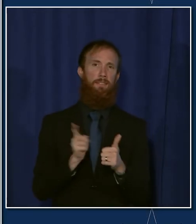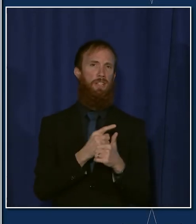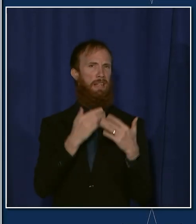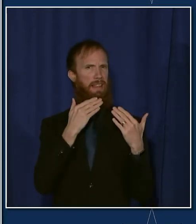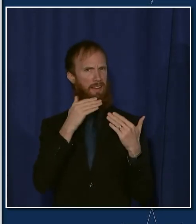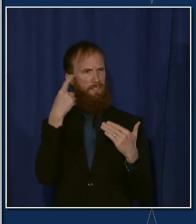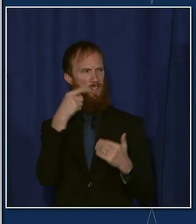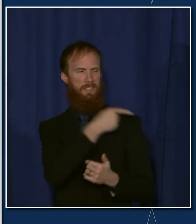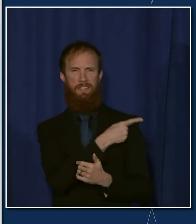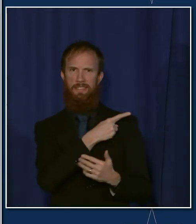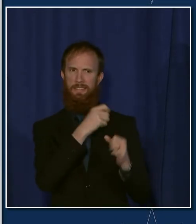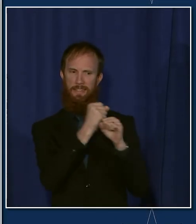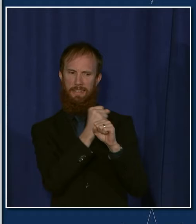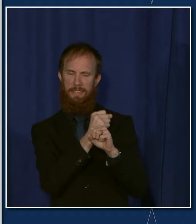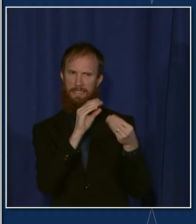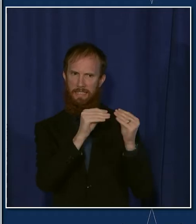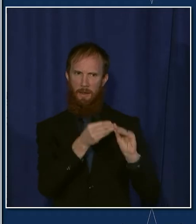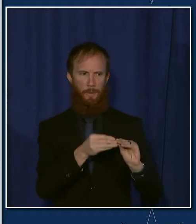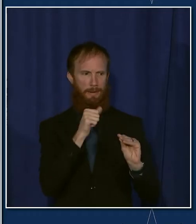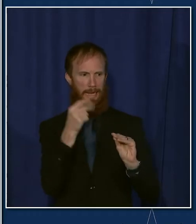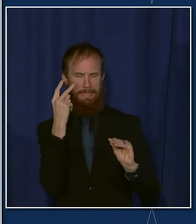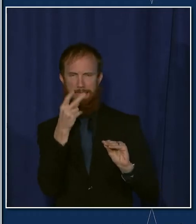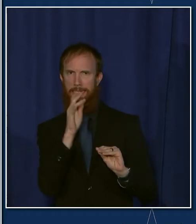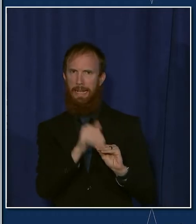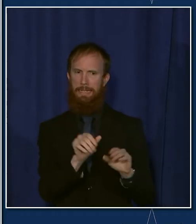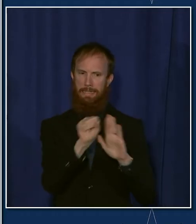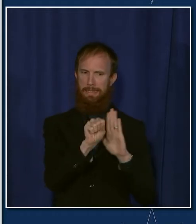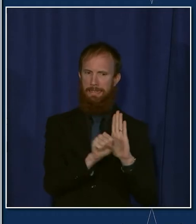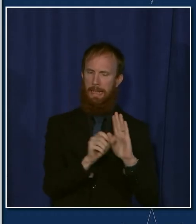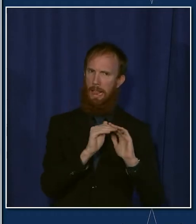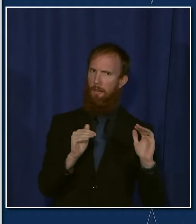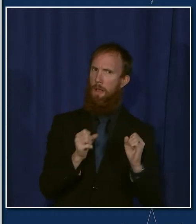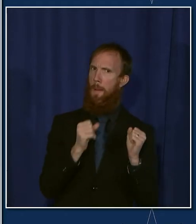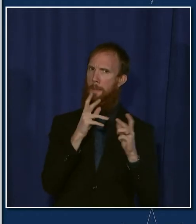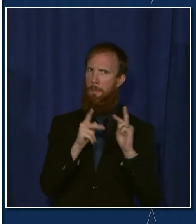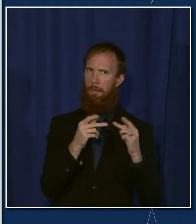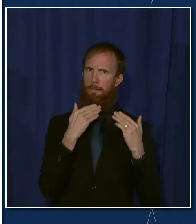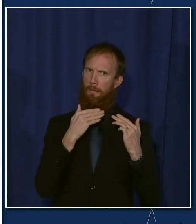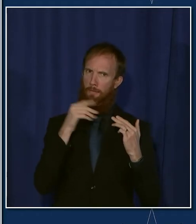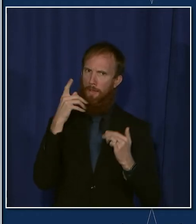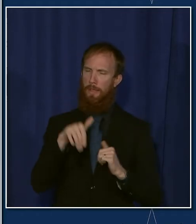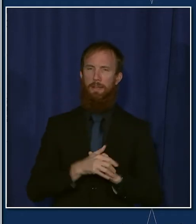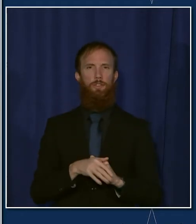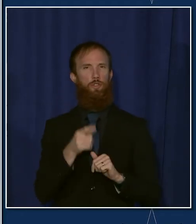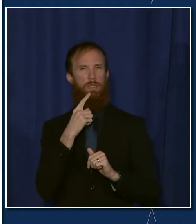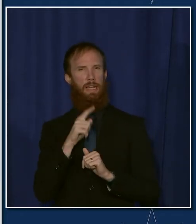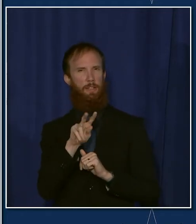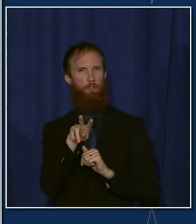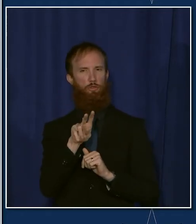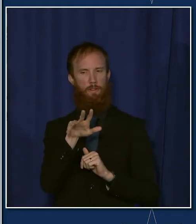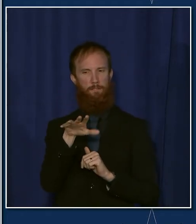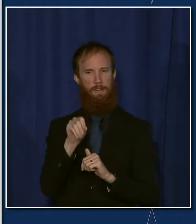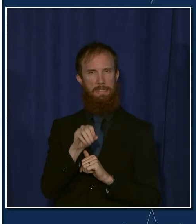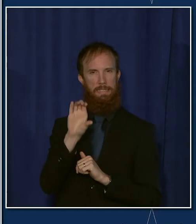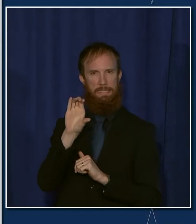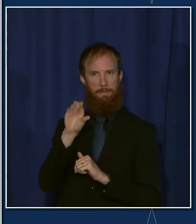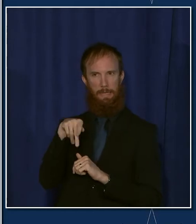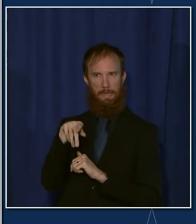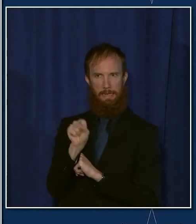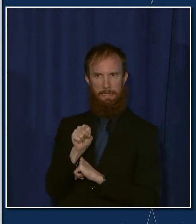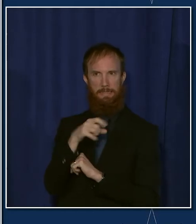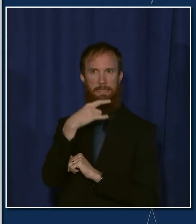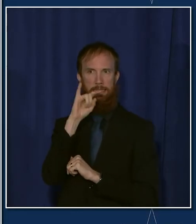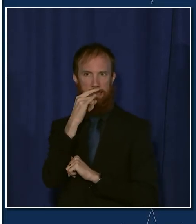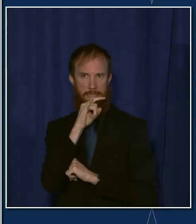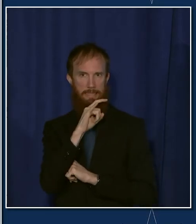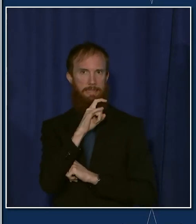just don't get this information at the state level, so a lot of people appreciate that. You mentioned that's 250 CPS kids that are